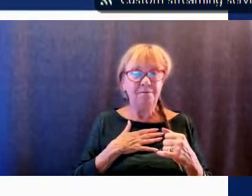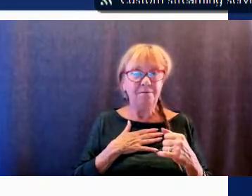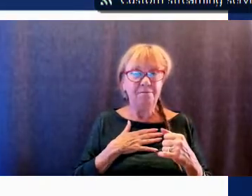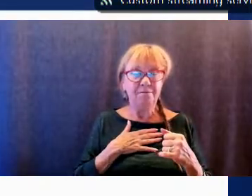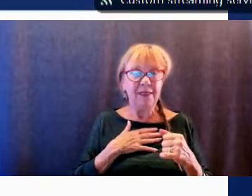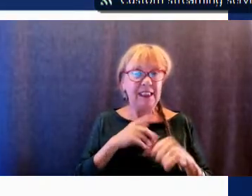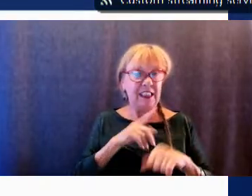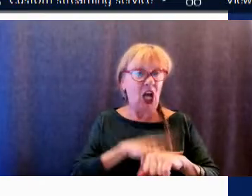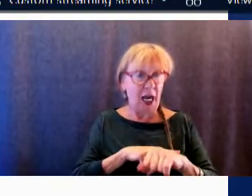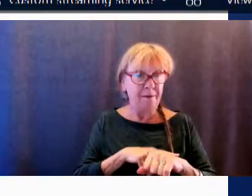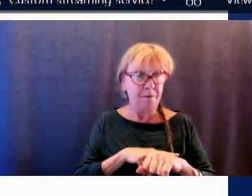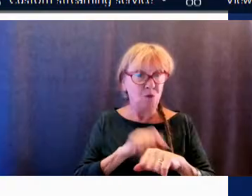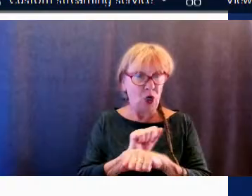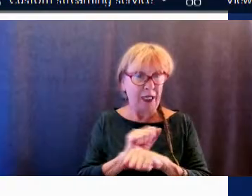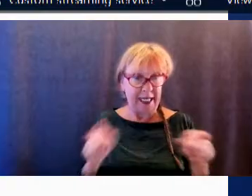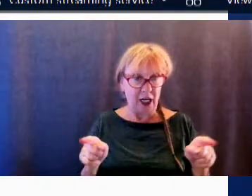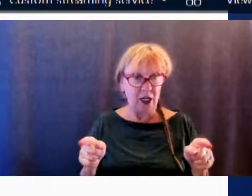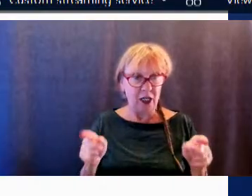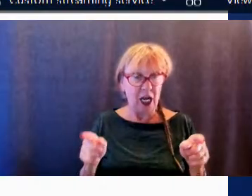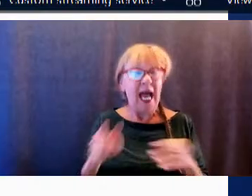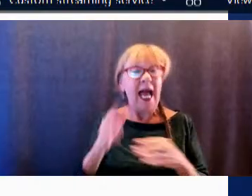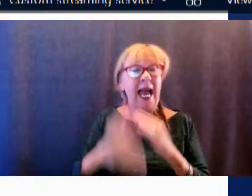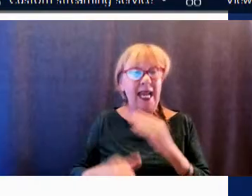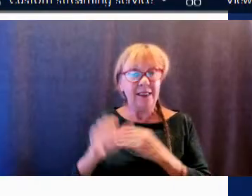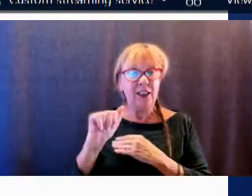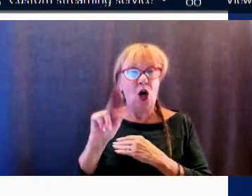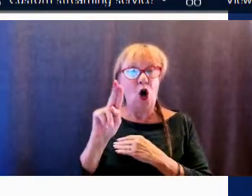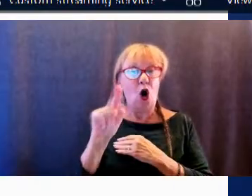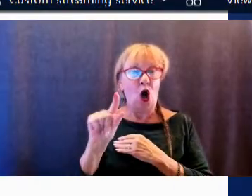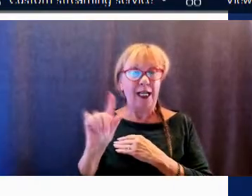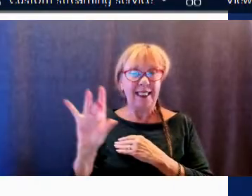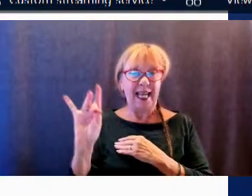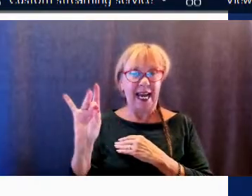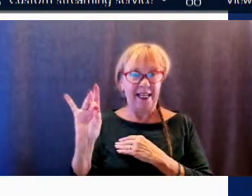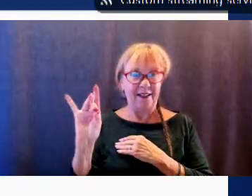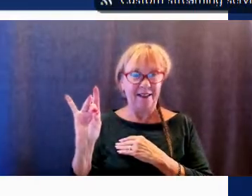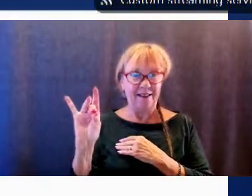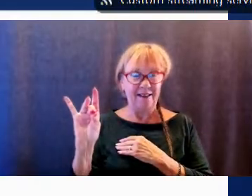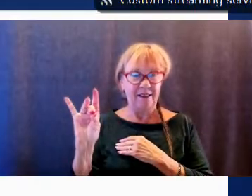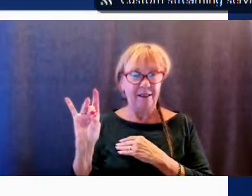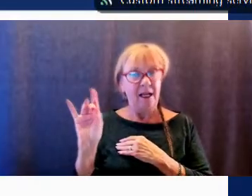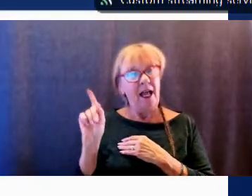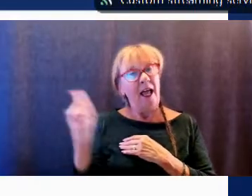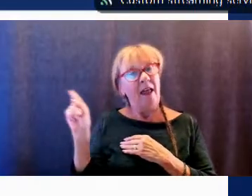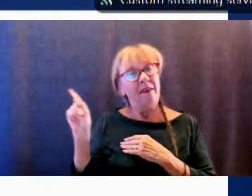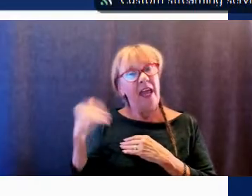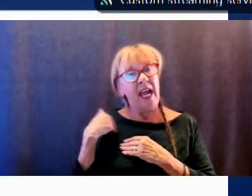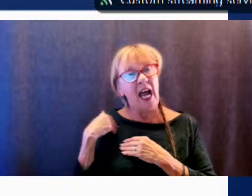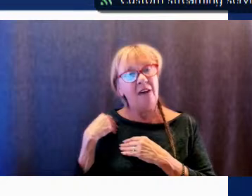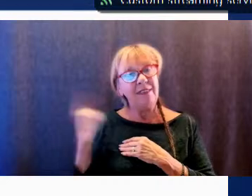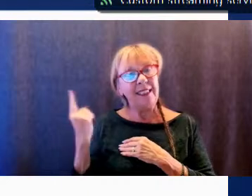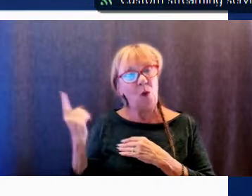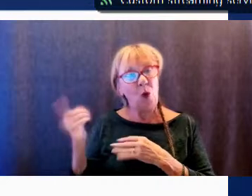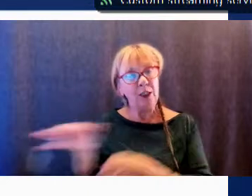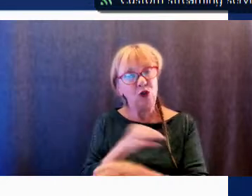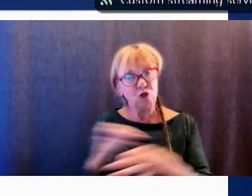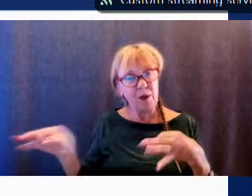end August 8th. I do have a replacement. We are still going to have a presence